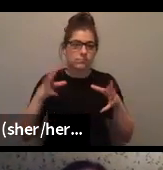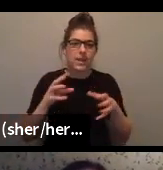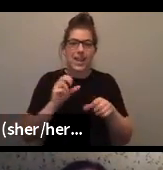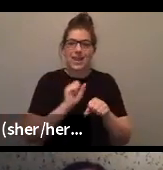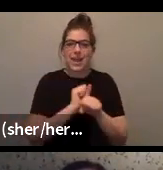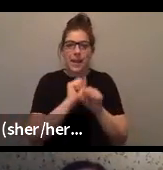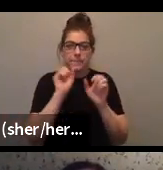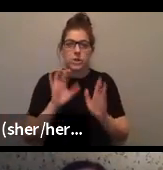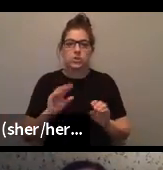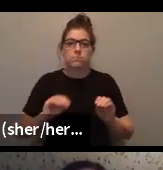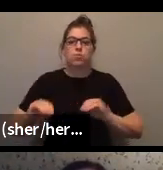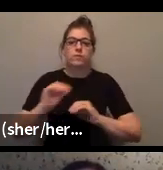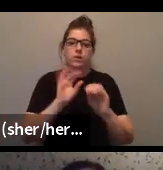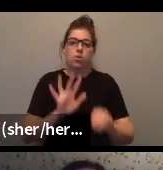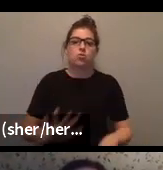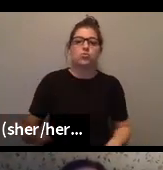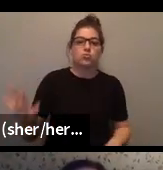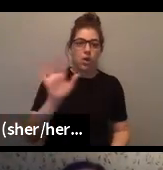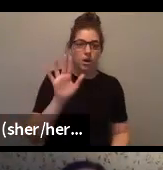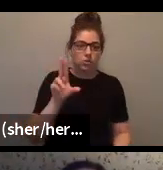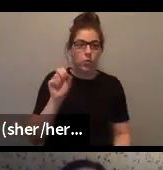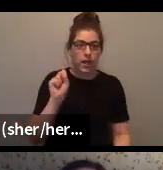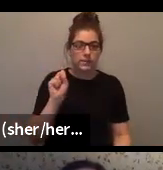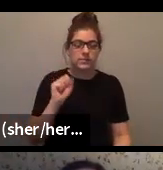movement across the United States.